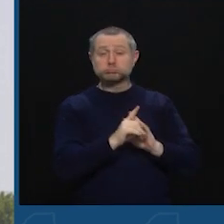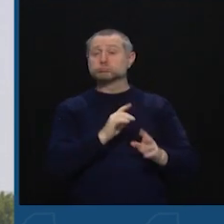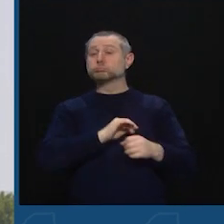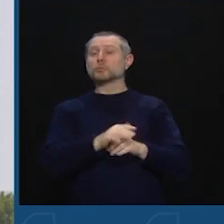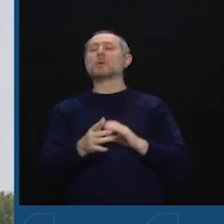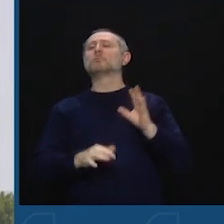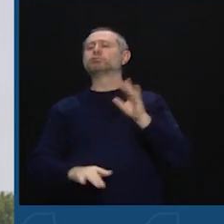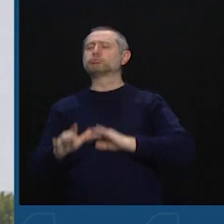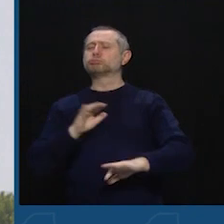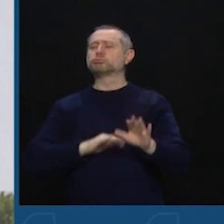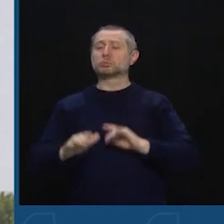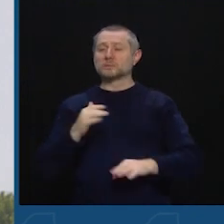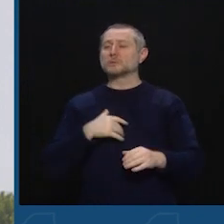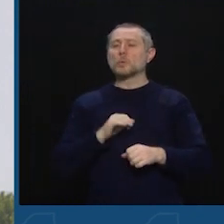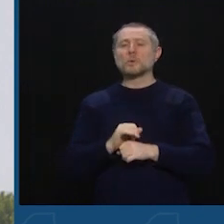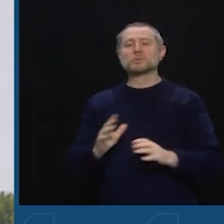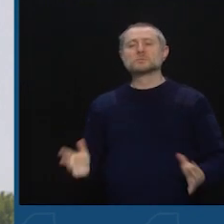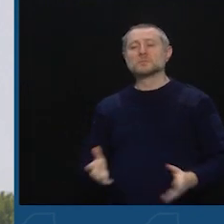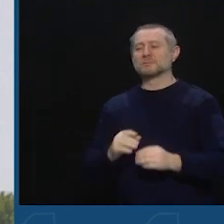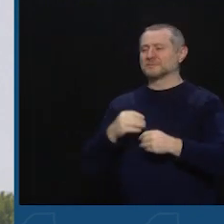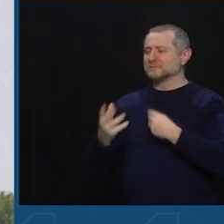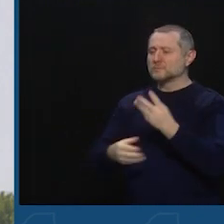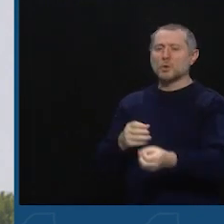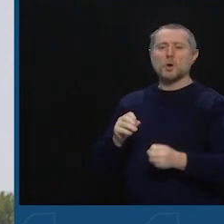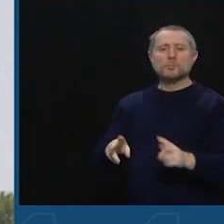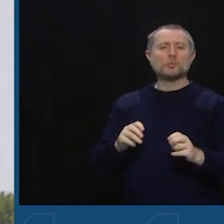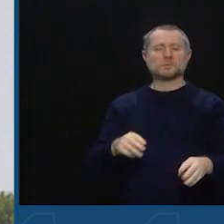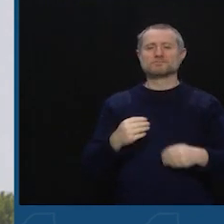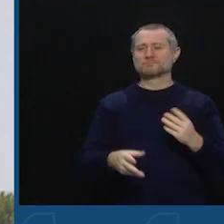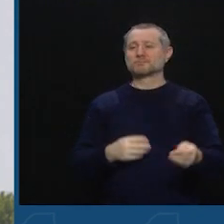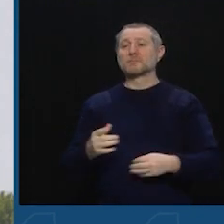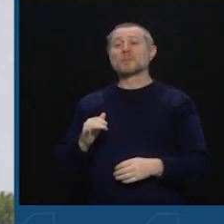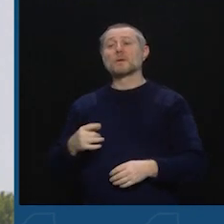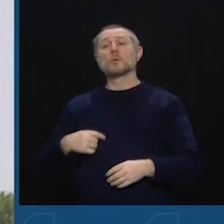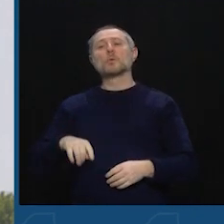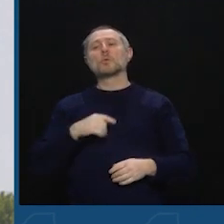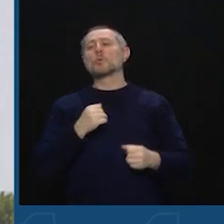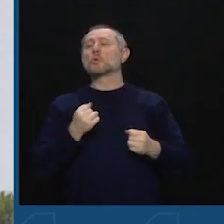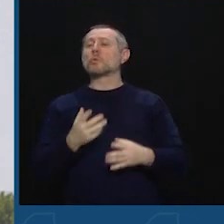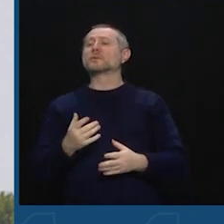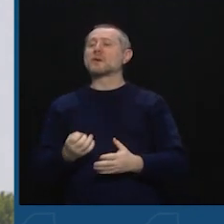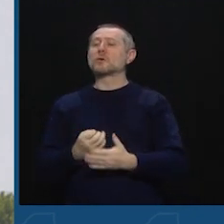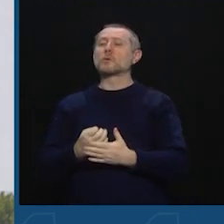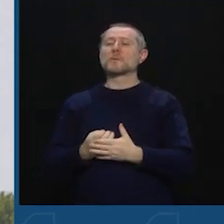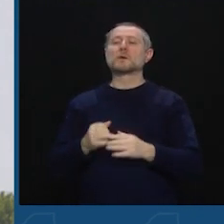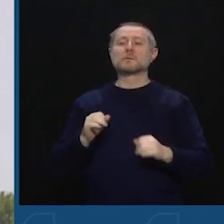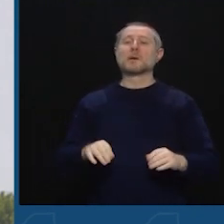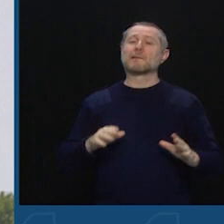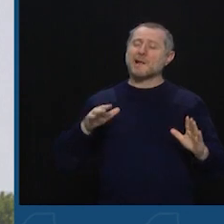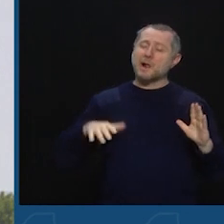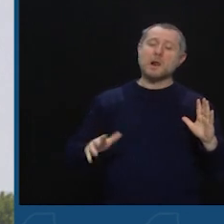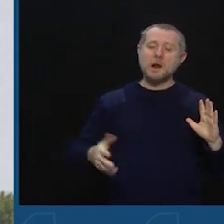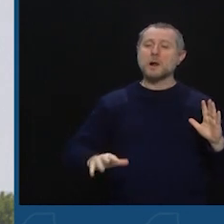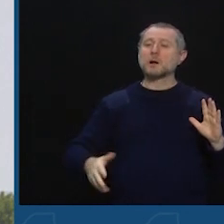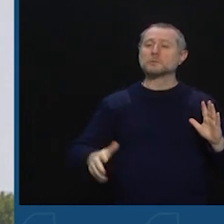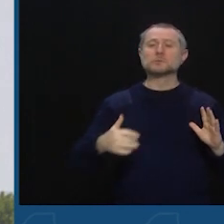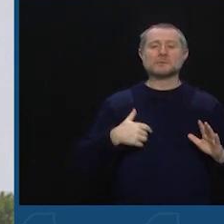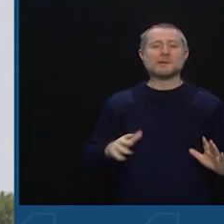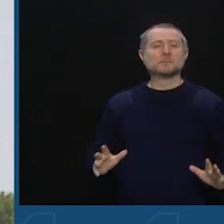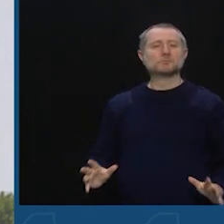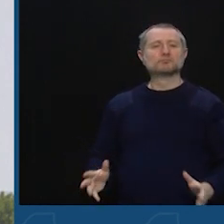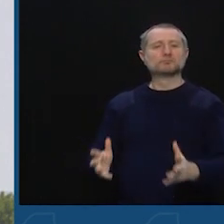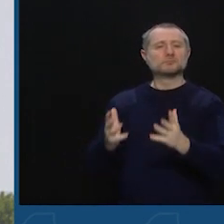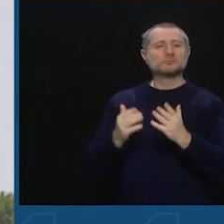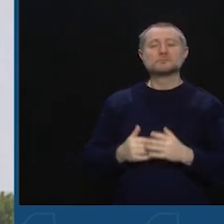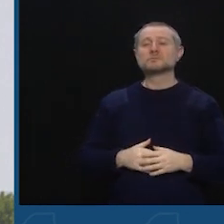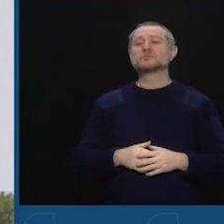opportunities and jumpstart what had been a long time languishing economy, certainly for upstate. And I know what I'm talking about because, as you